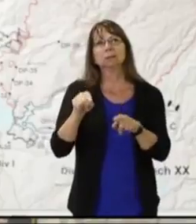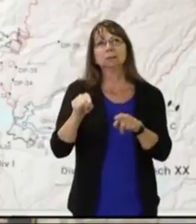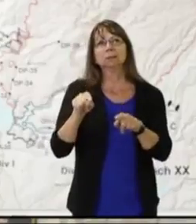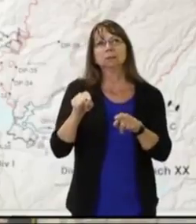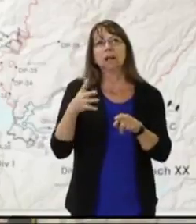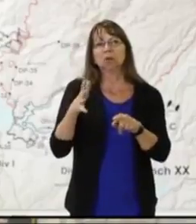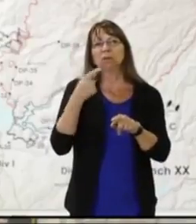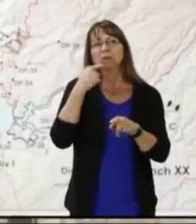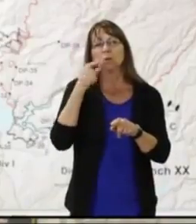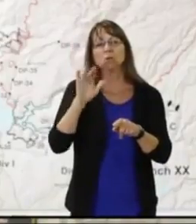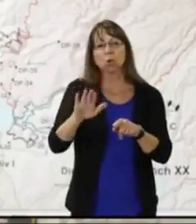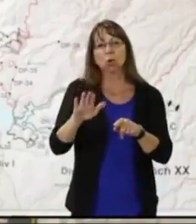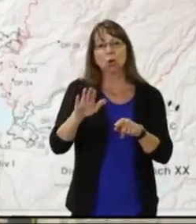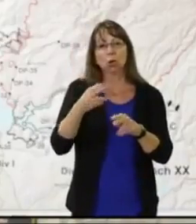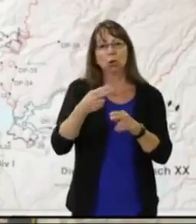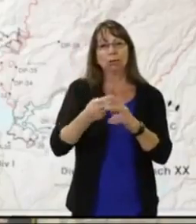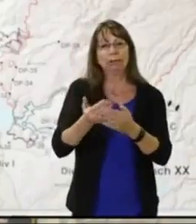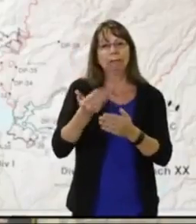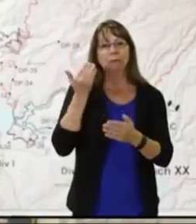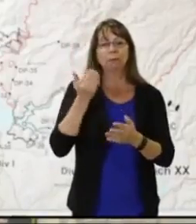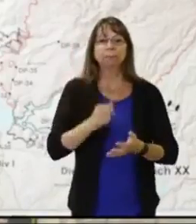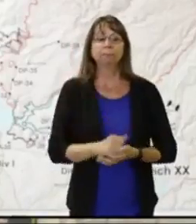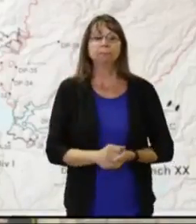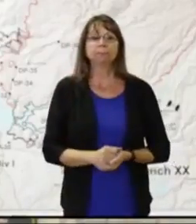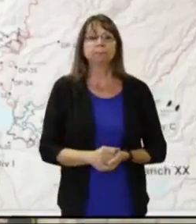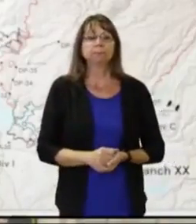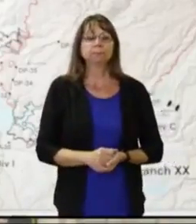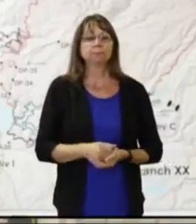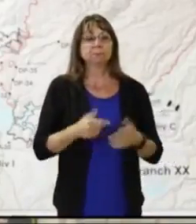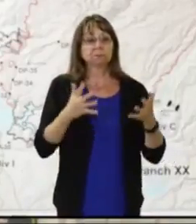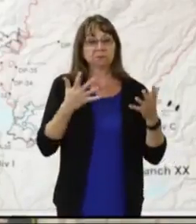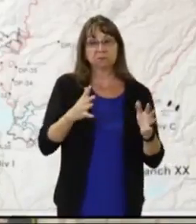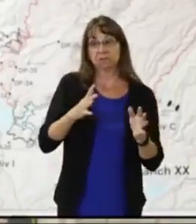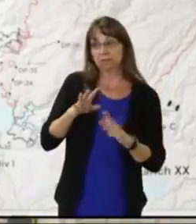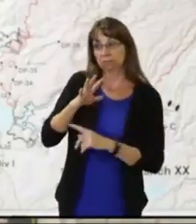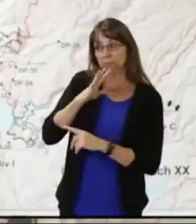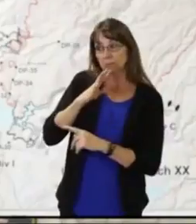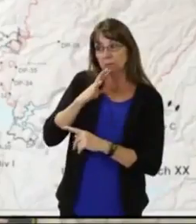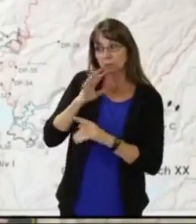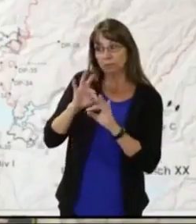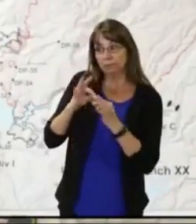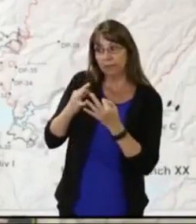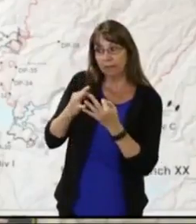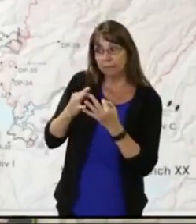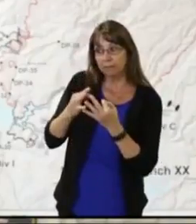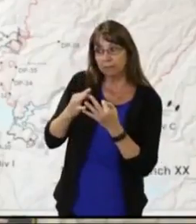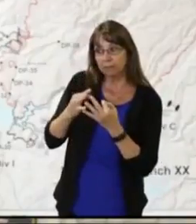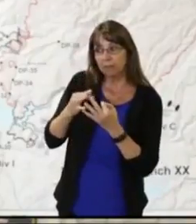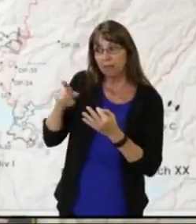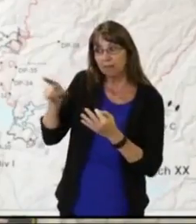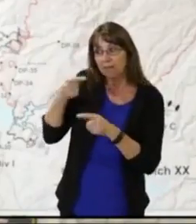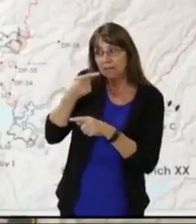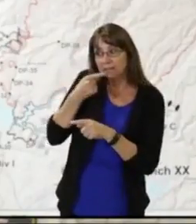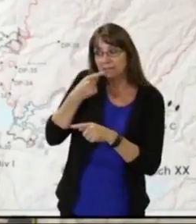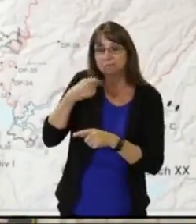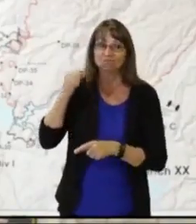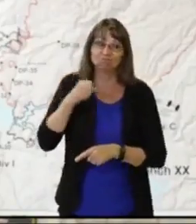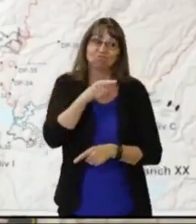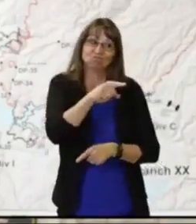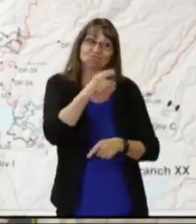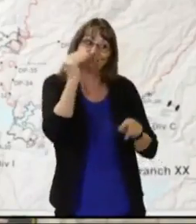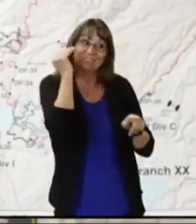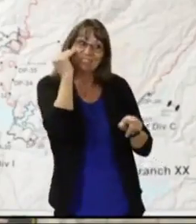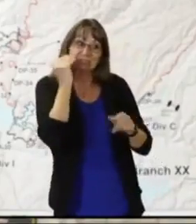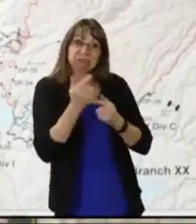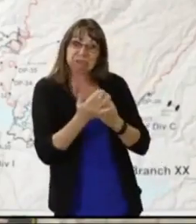name. After speaking with family members, it is believed that the decedents were aware of the fire in the area. They had